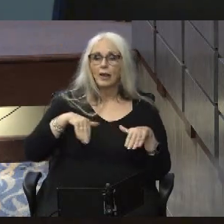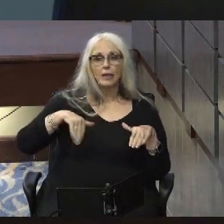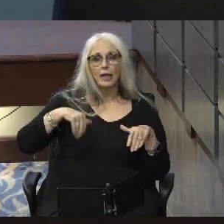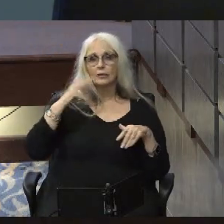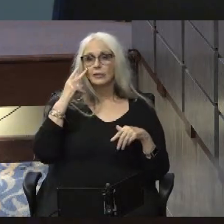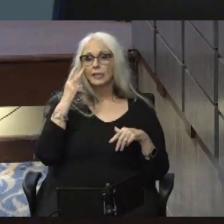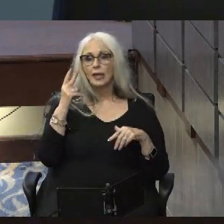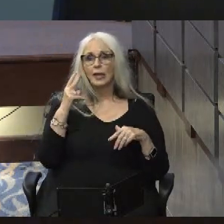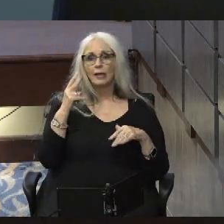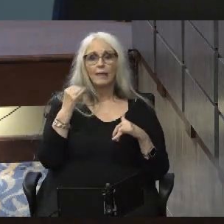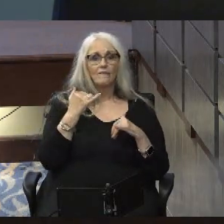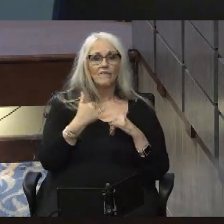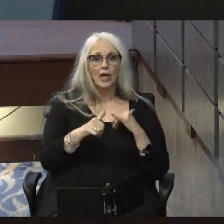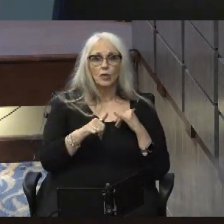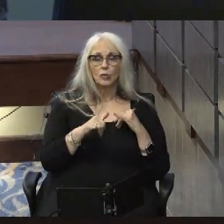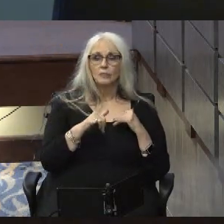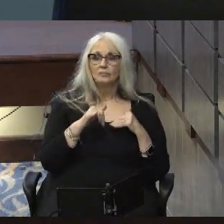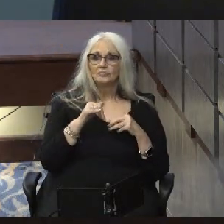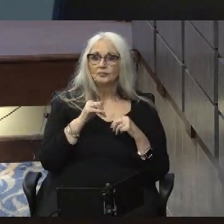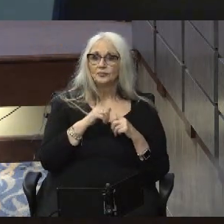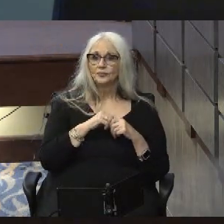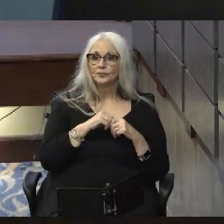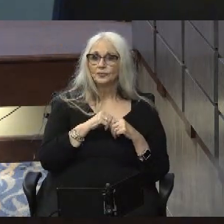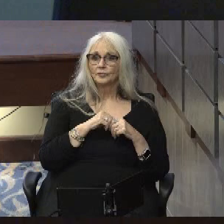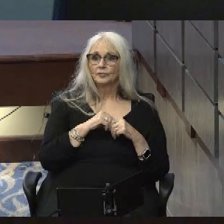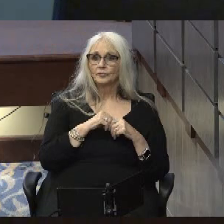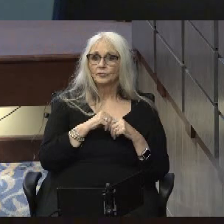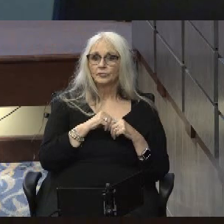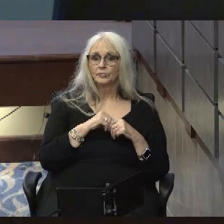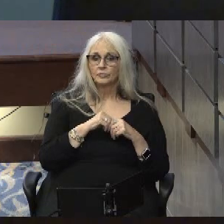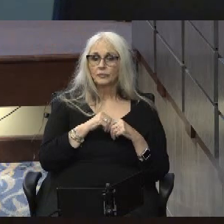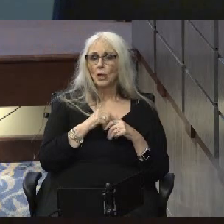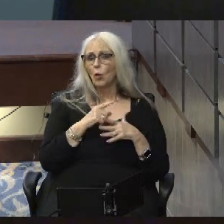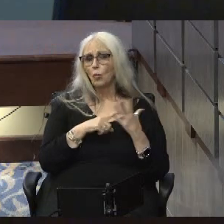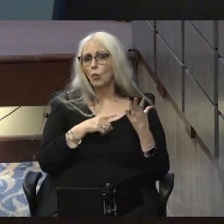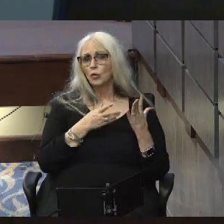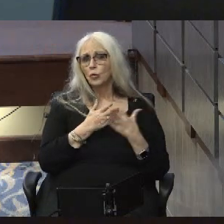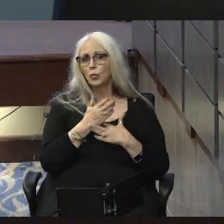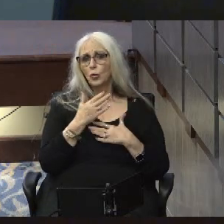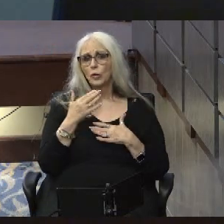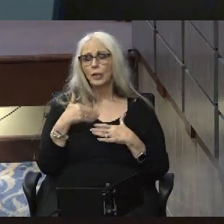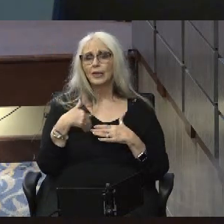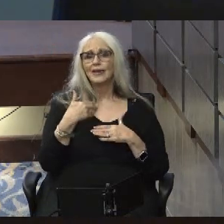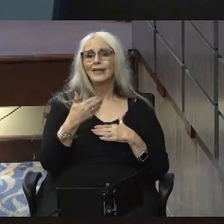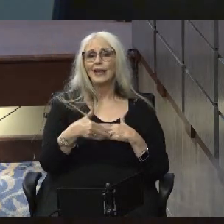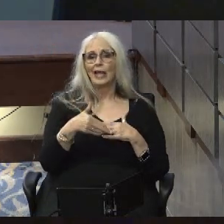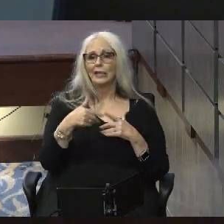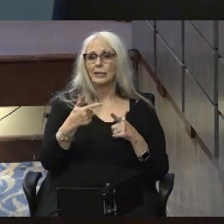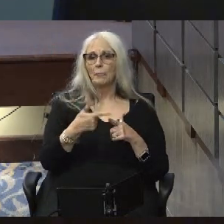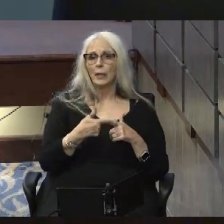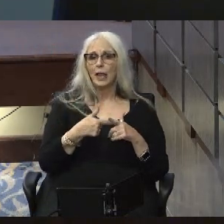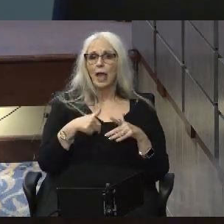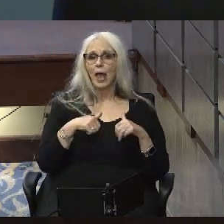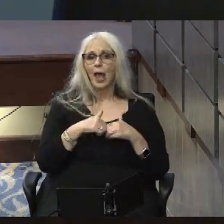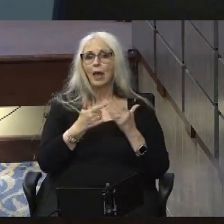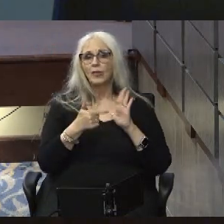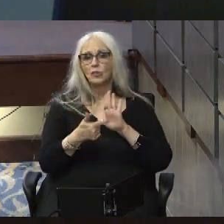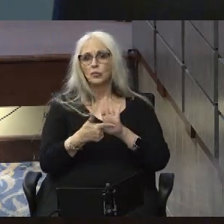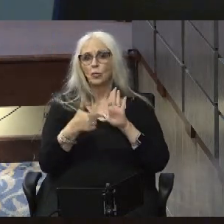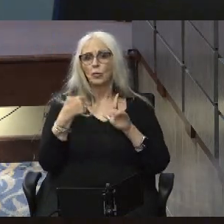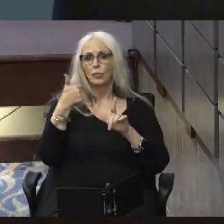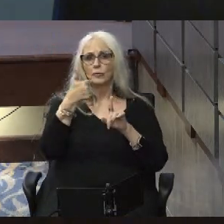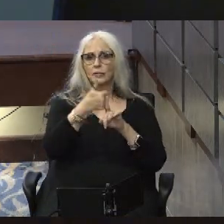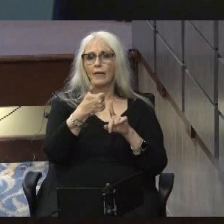yet. I agree, and those will get formulated over the next months. And how they manifest themselves, obviously,